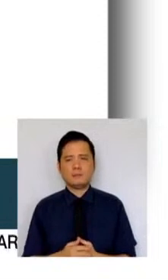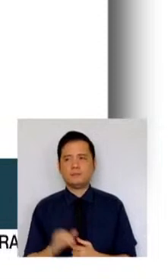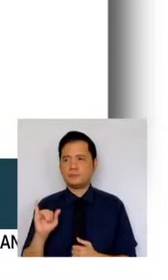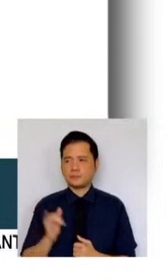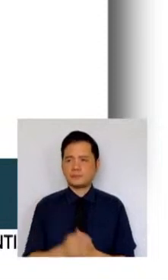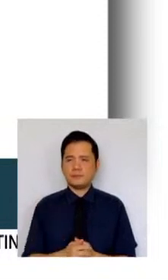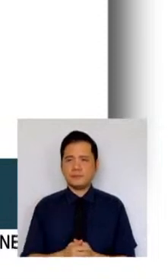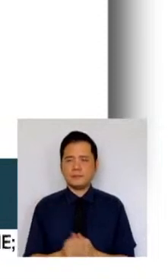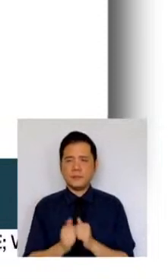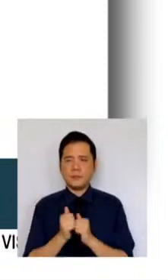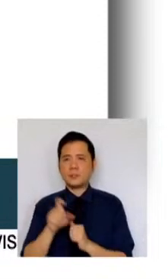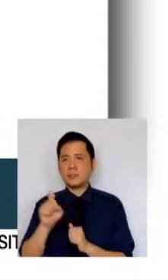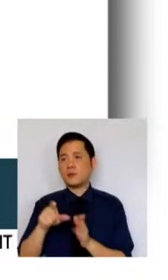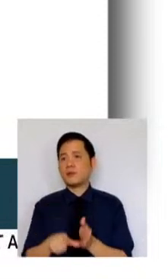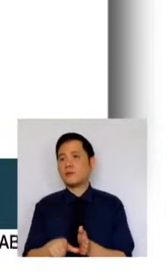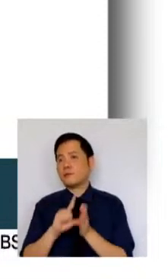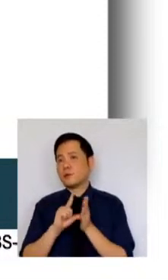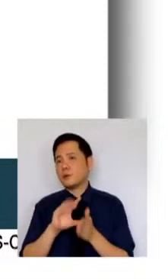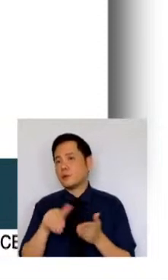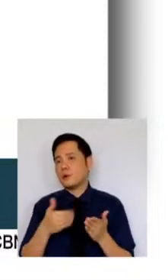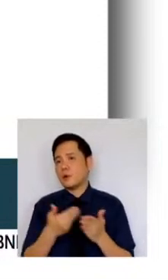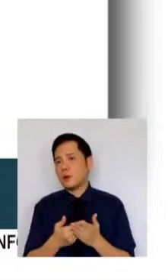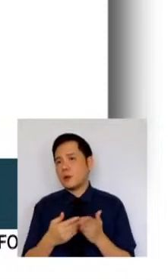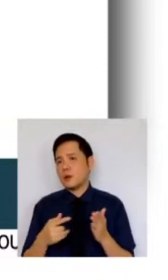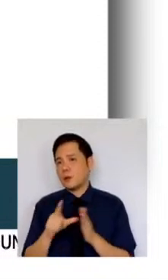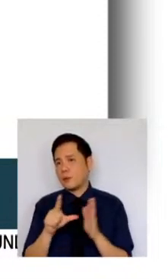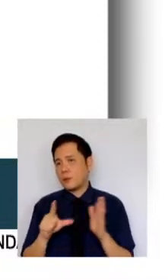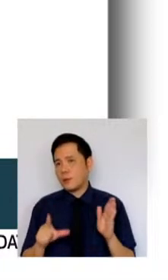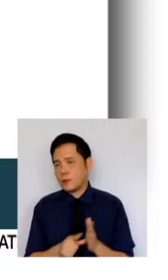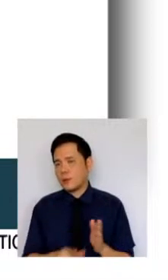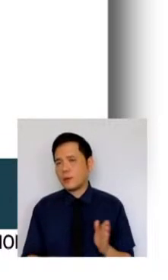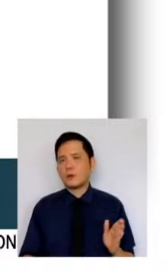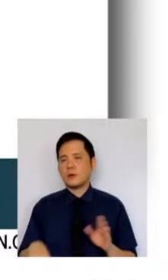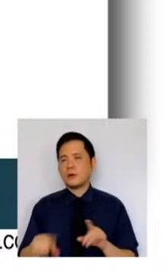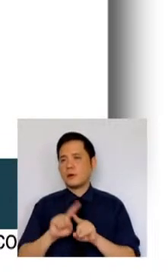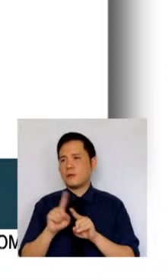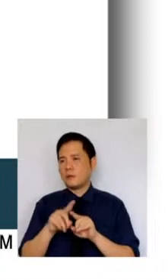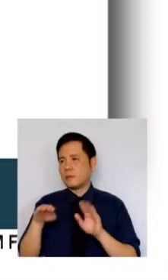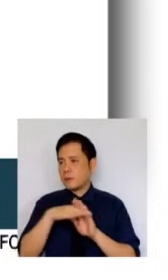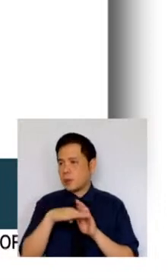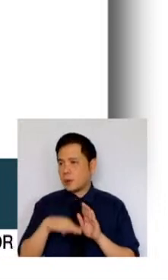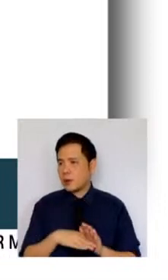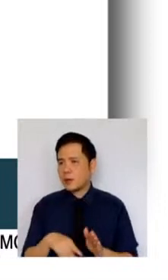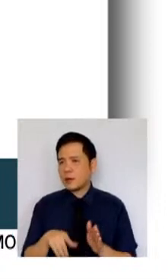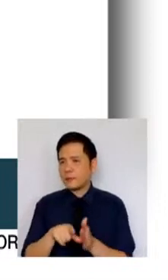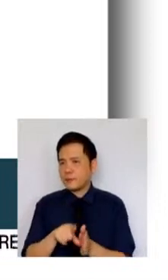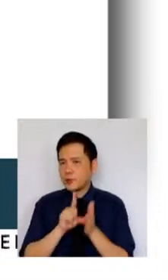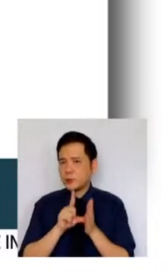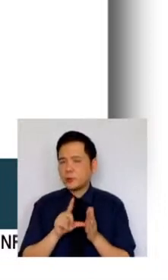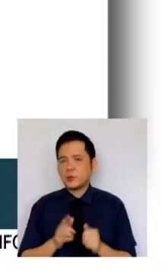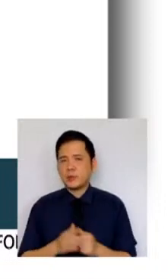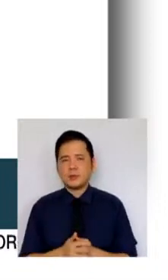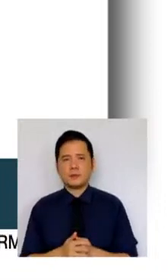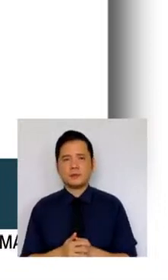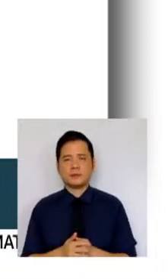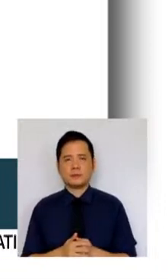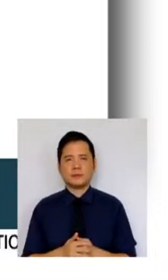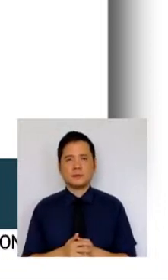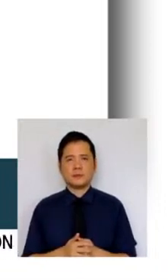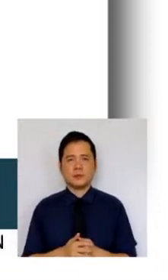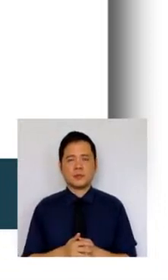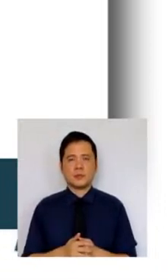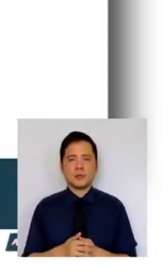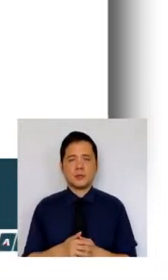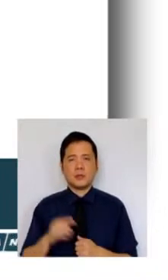approach to public policy, Carmina. For example, we do know that government resources are